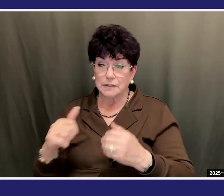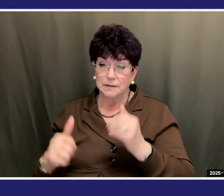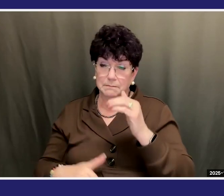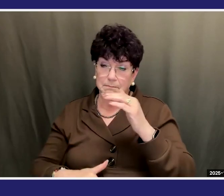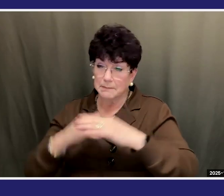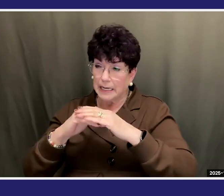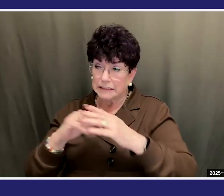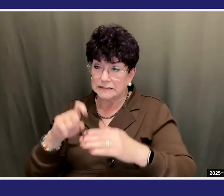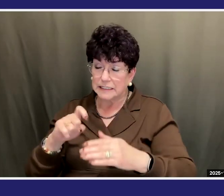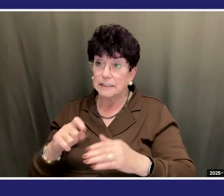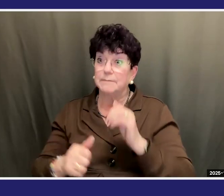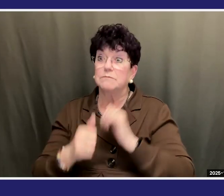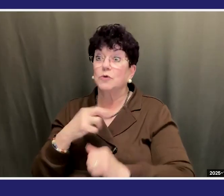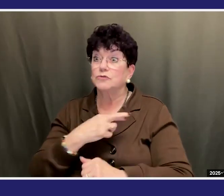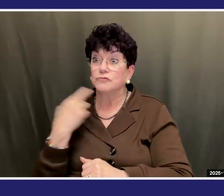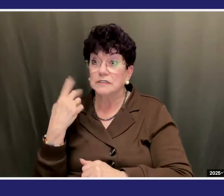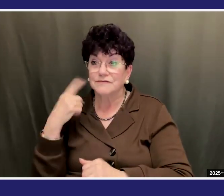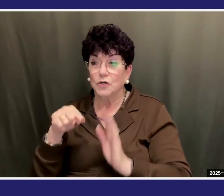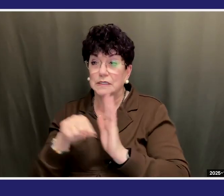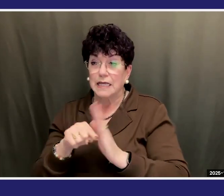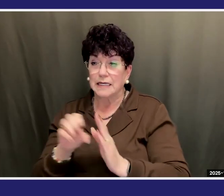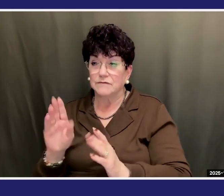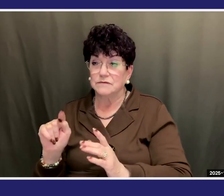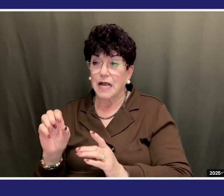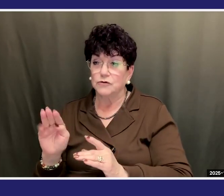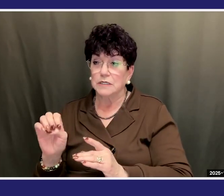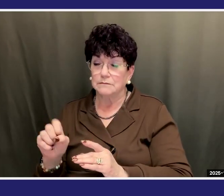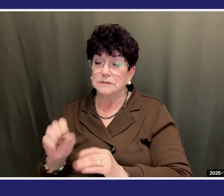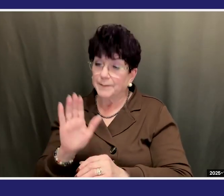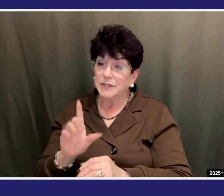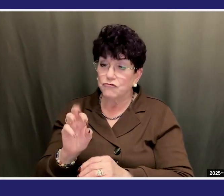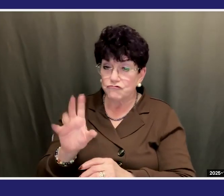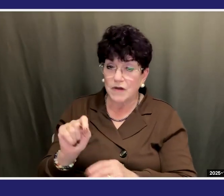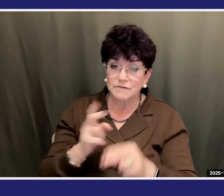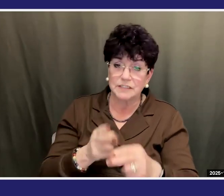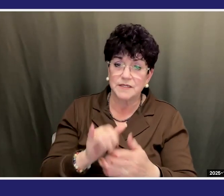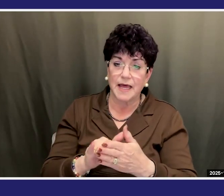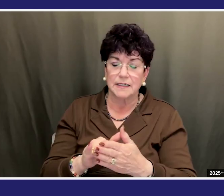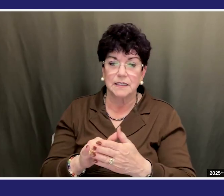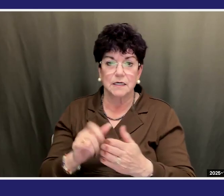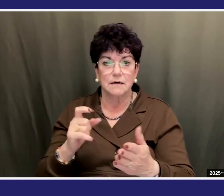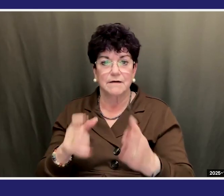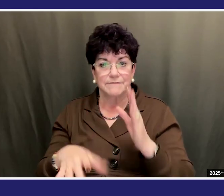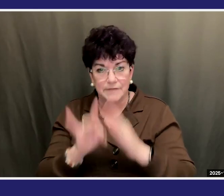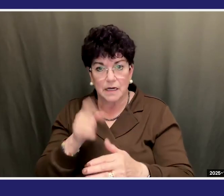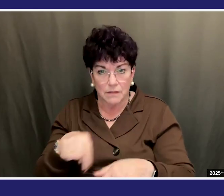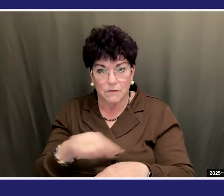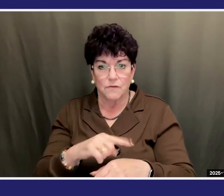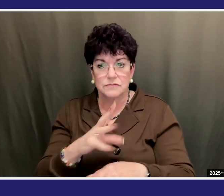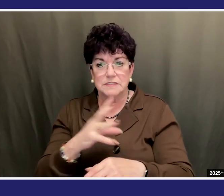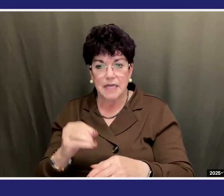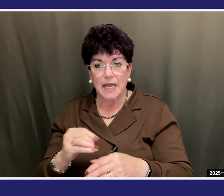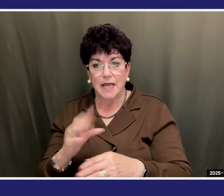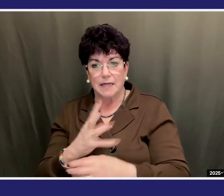and at greatest risk for negative outcomes, as mentioned in the draft, are identified and engaged. Whether